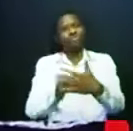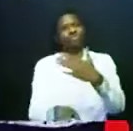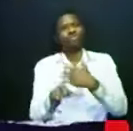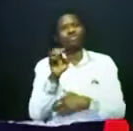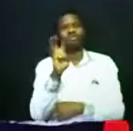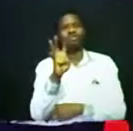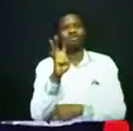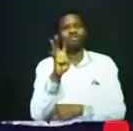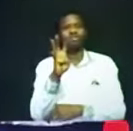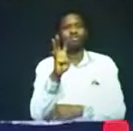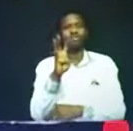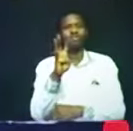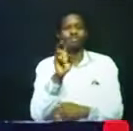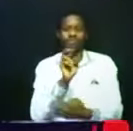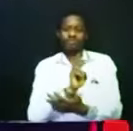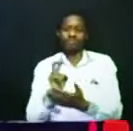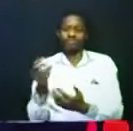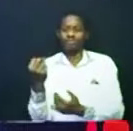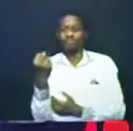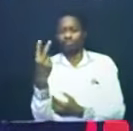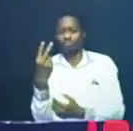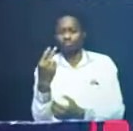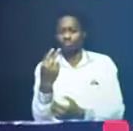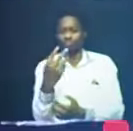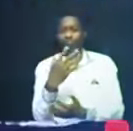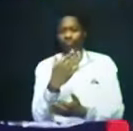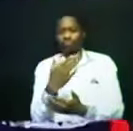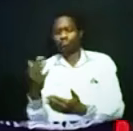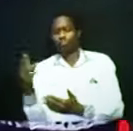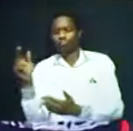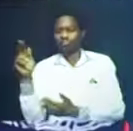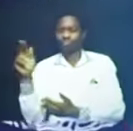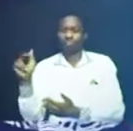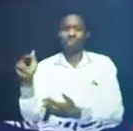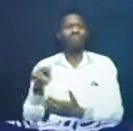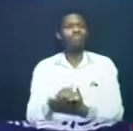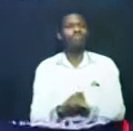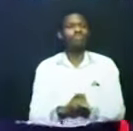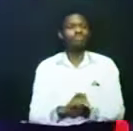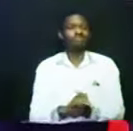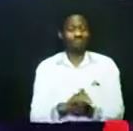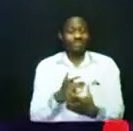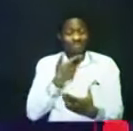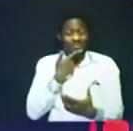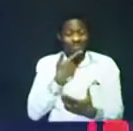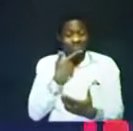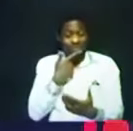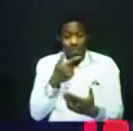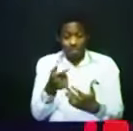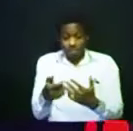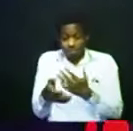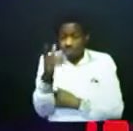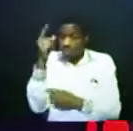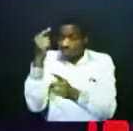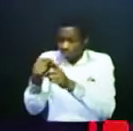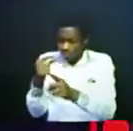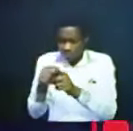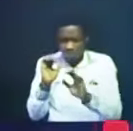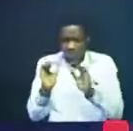I'll add the verse 13. Because I'm saying that it's like a ballistic